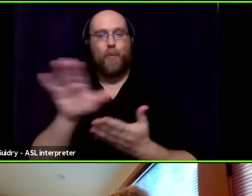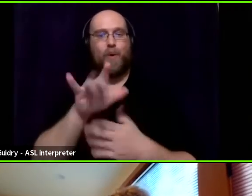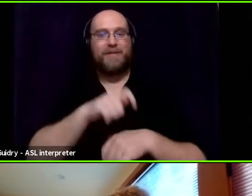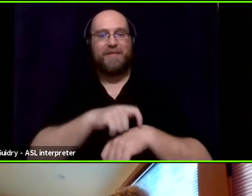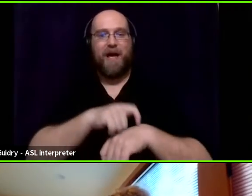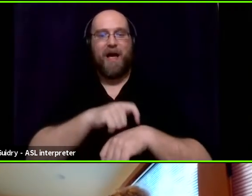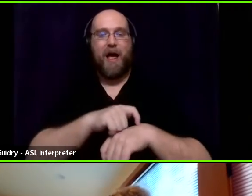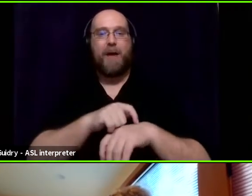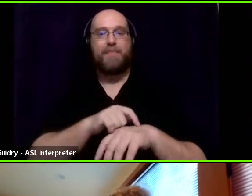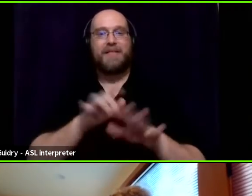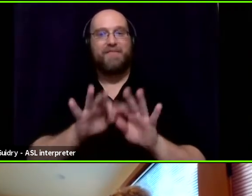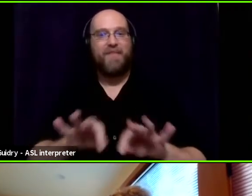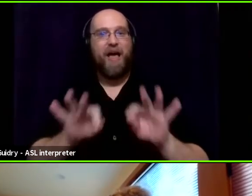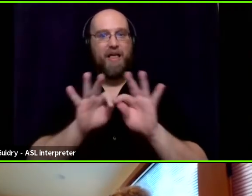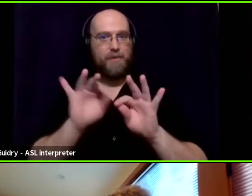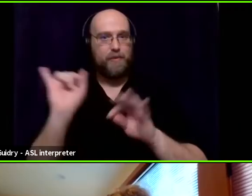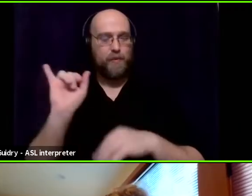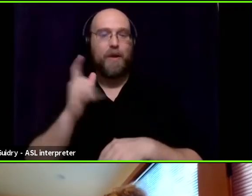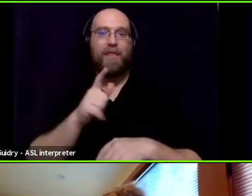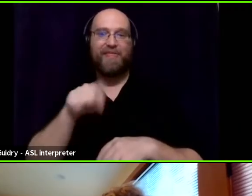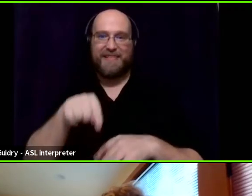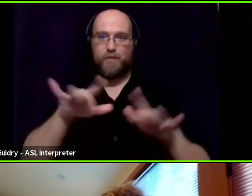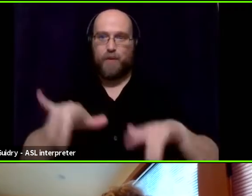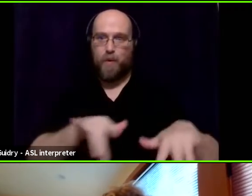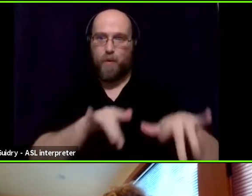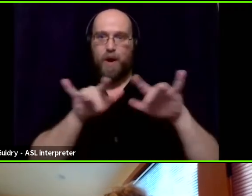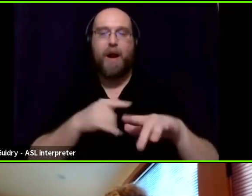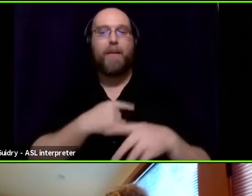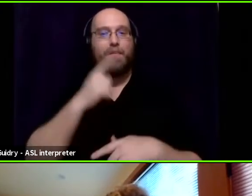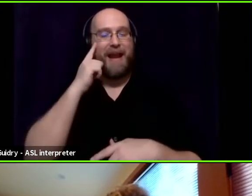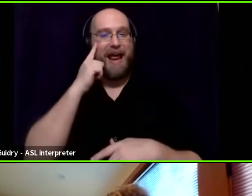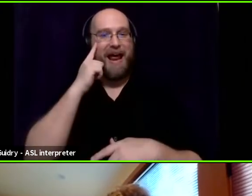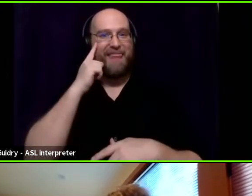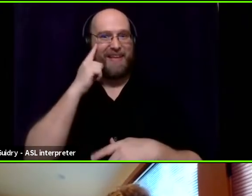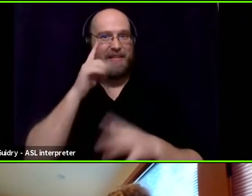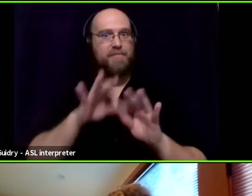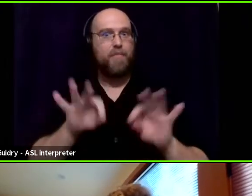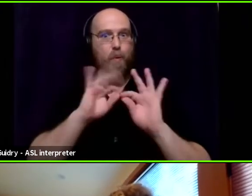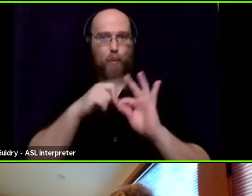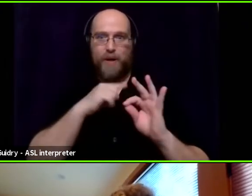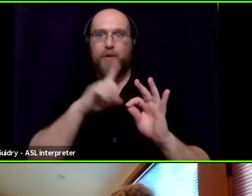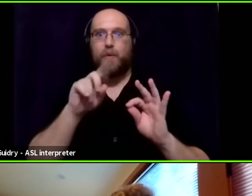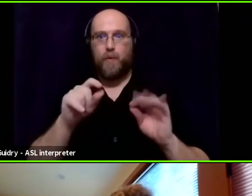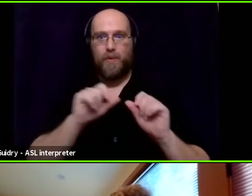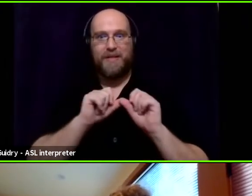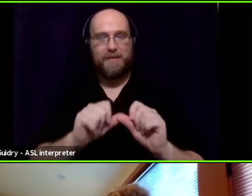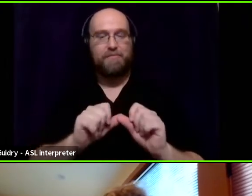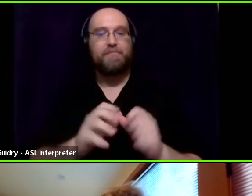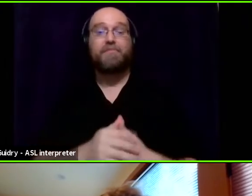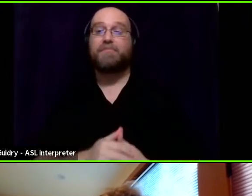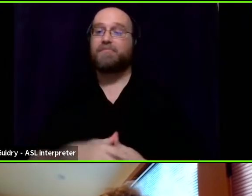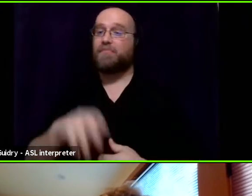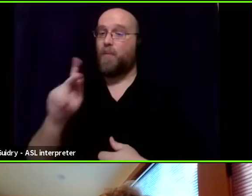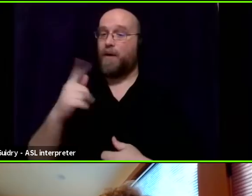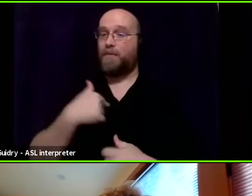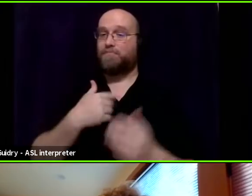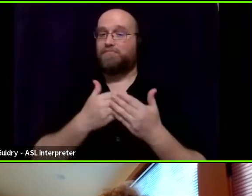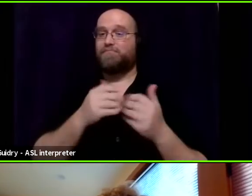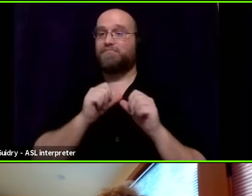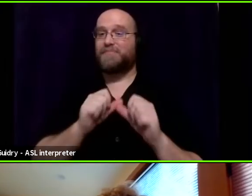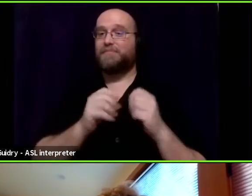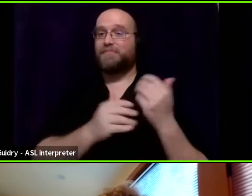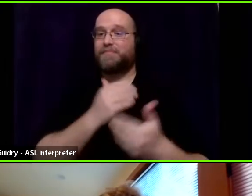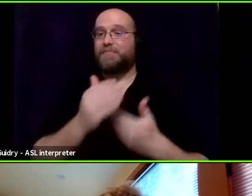being recorded, but I think it's important, Eddie, that we continue. Thanks. Okay, I'm going to keep going then. A bus driver from